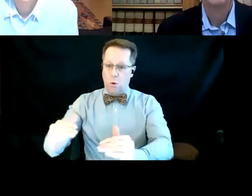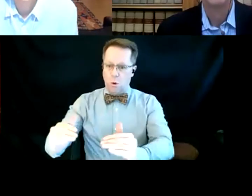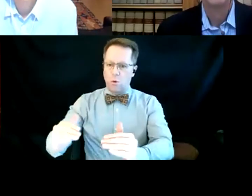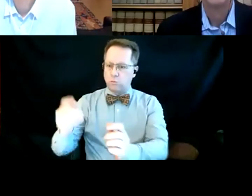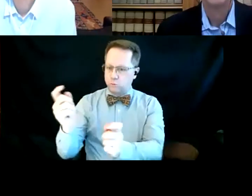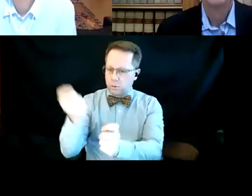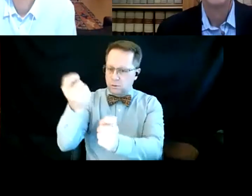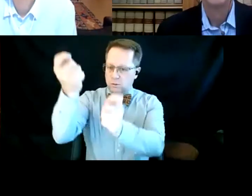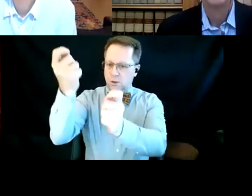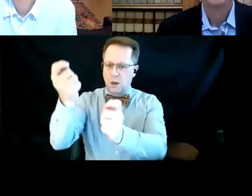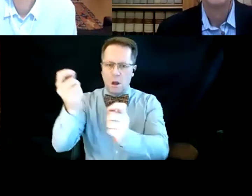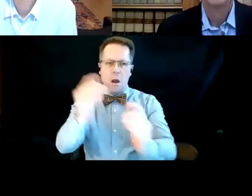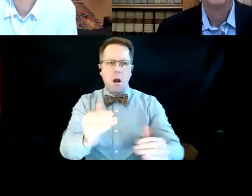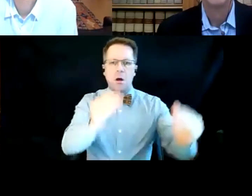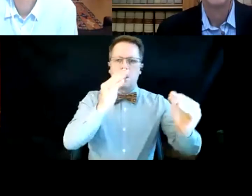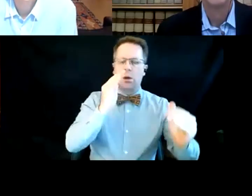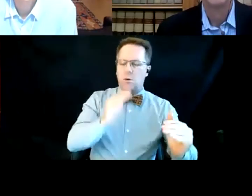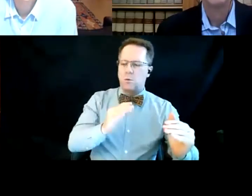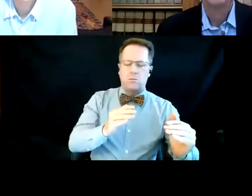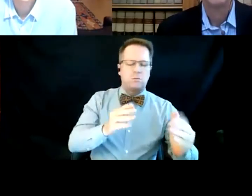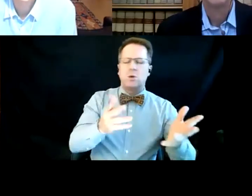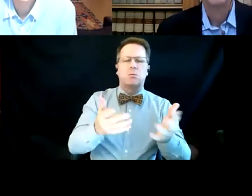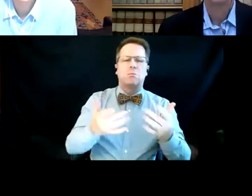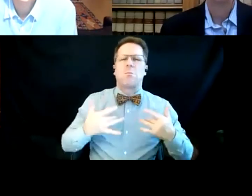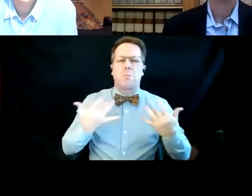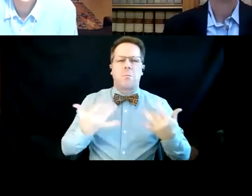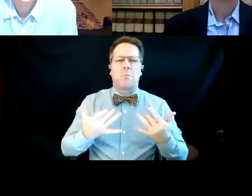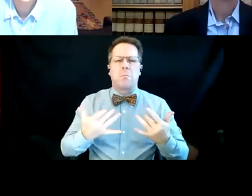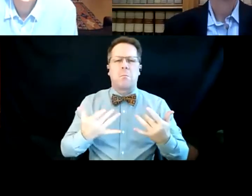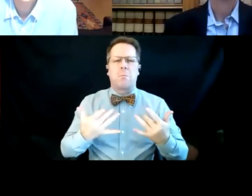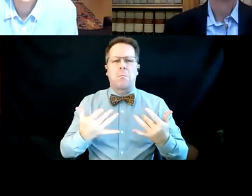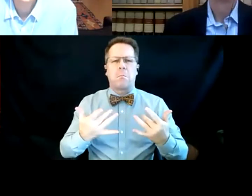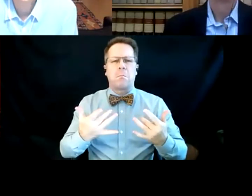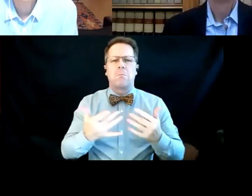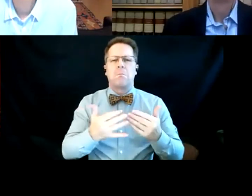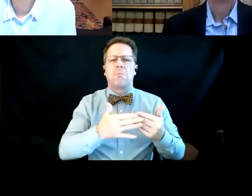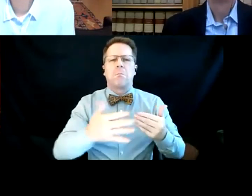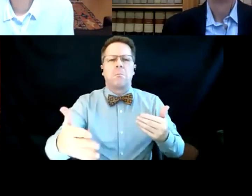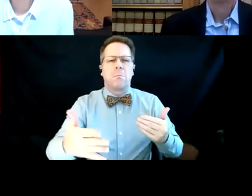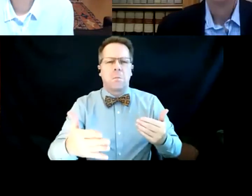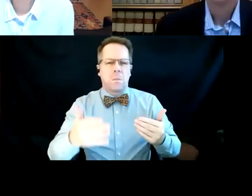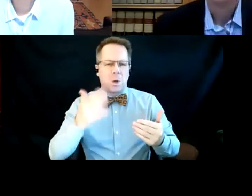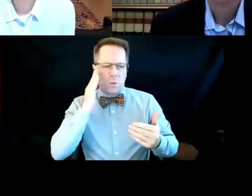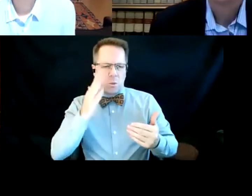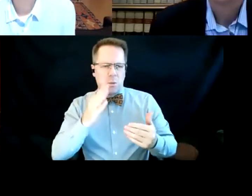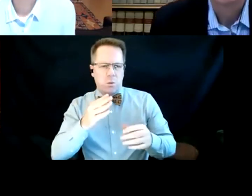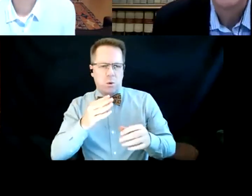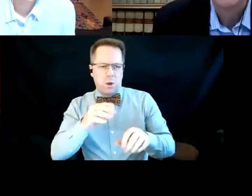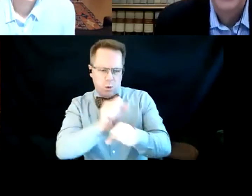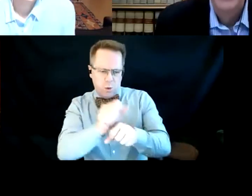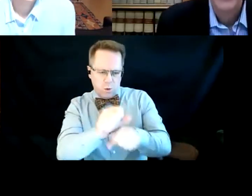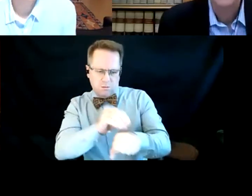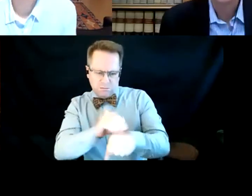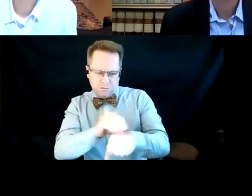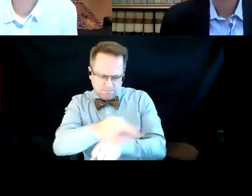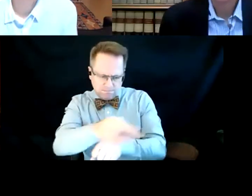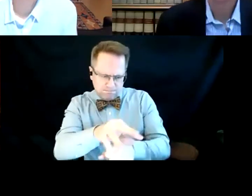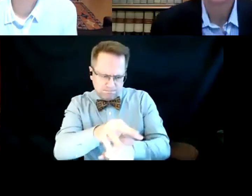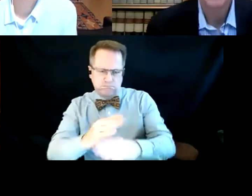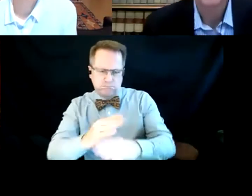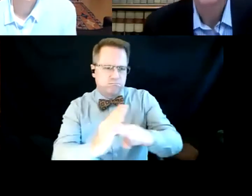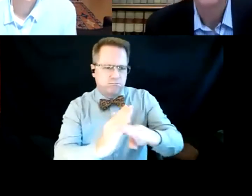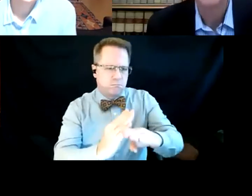are your thoughts on, how is that affecting our work, and is there anything that could be done about it?